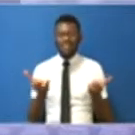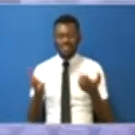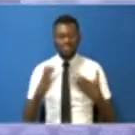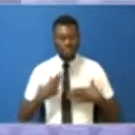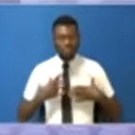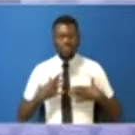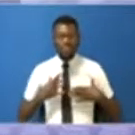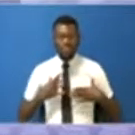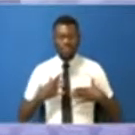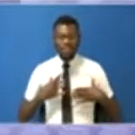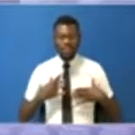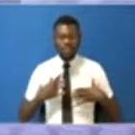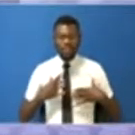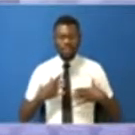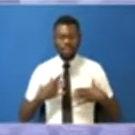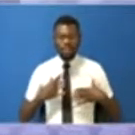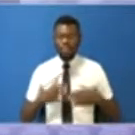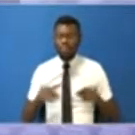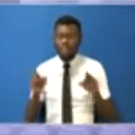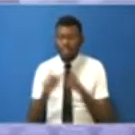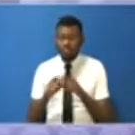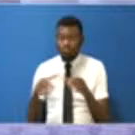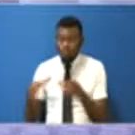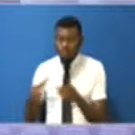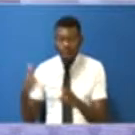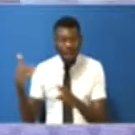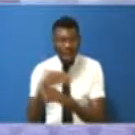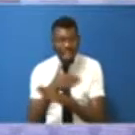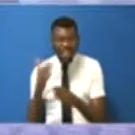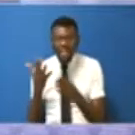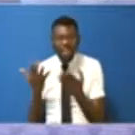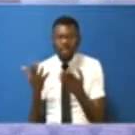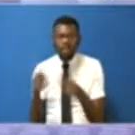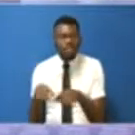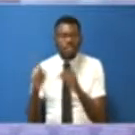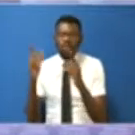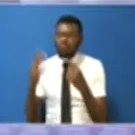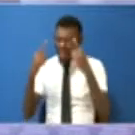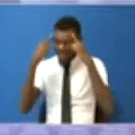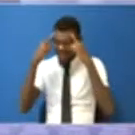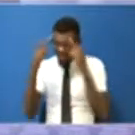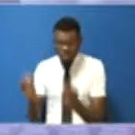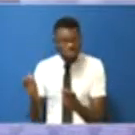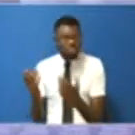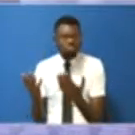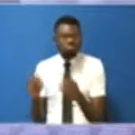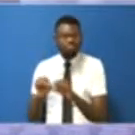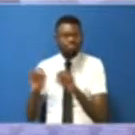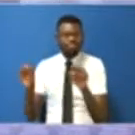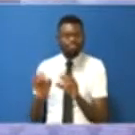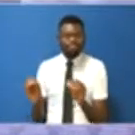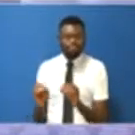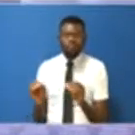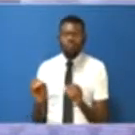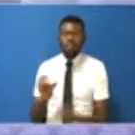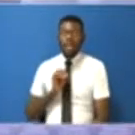first way not to be you know uh to have cartels in aerobies to refuse to be part of that system i can come on